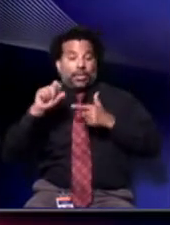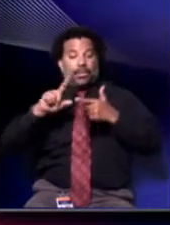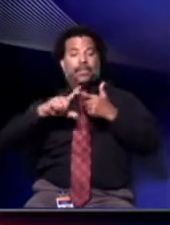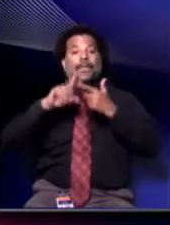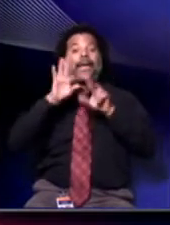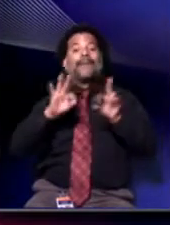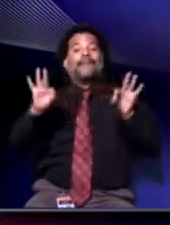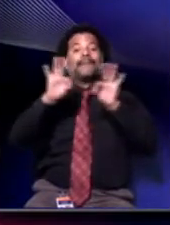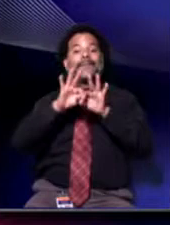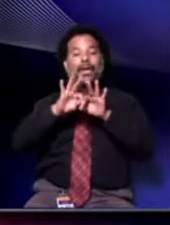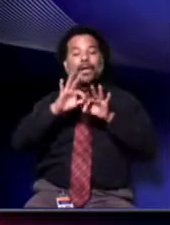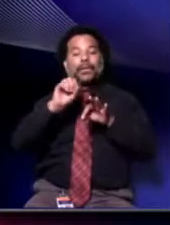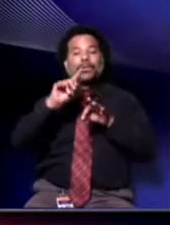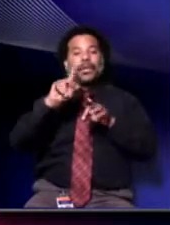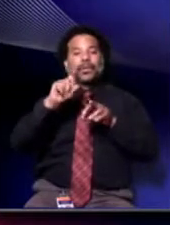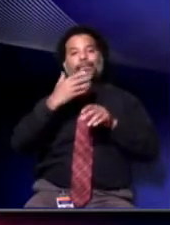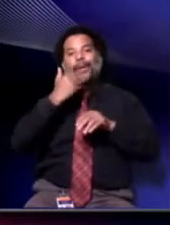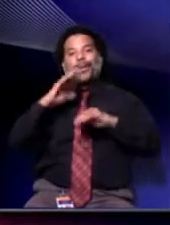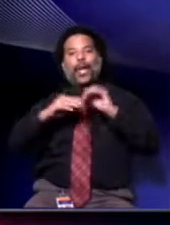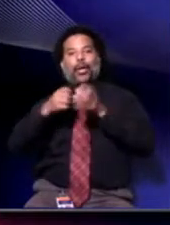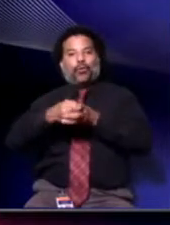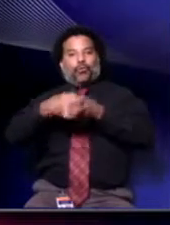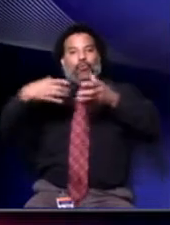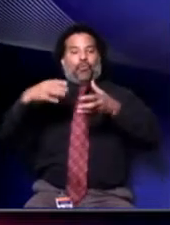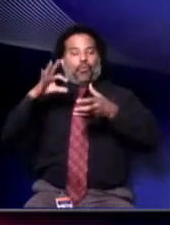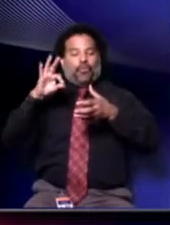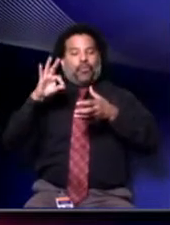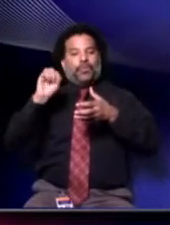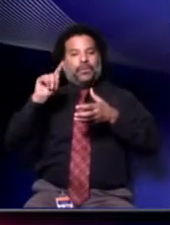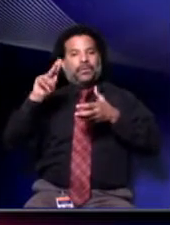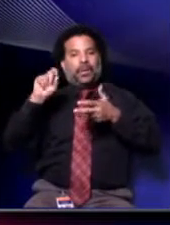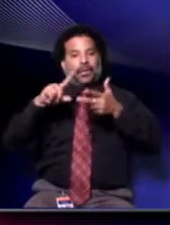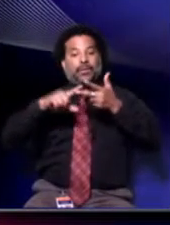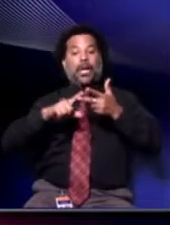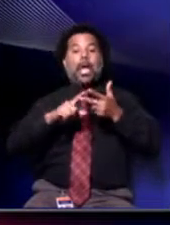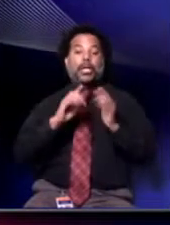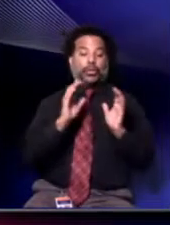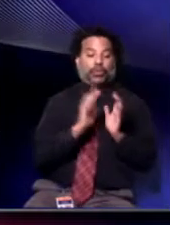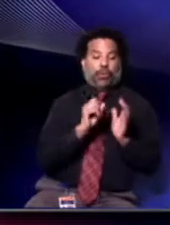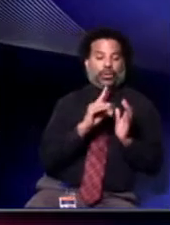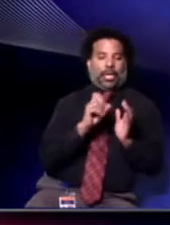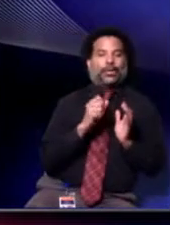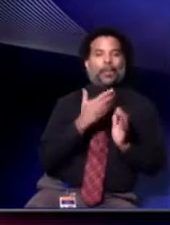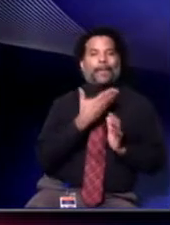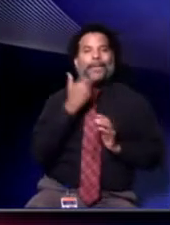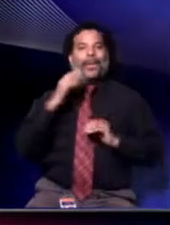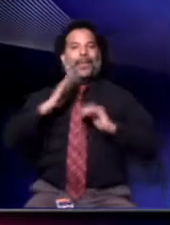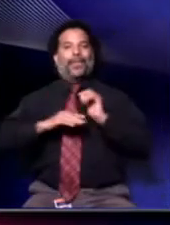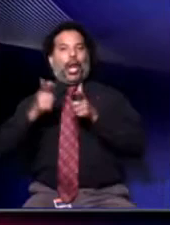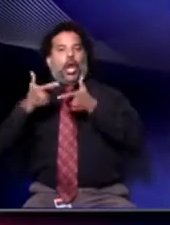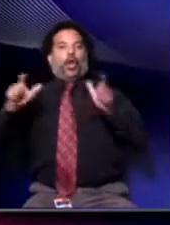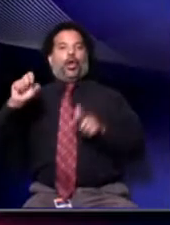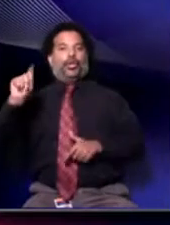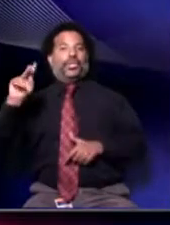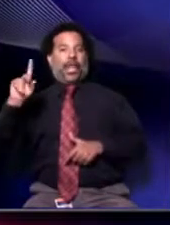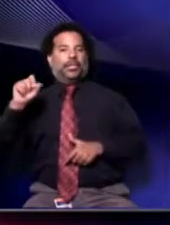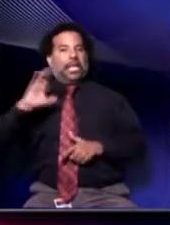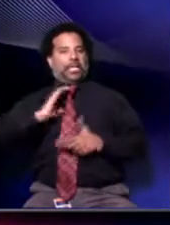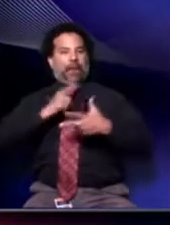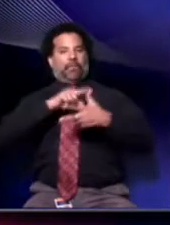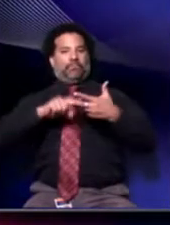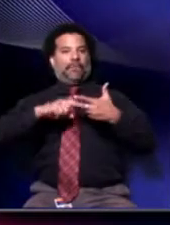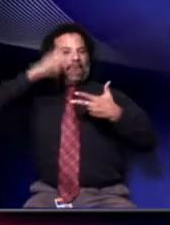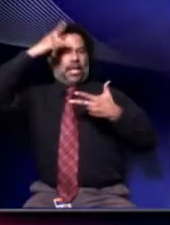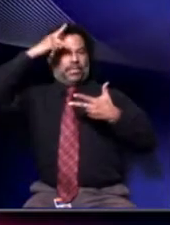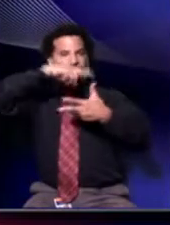stocks will outperform growth stocks, and small stocks will outperform large stocks. What we have done for the